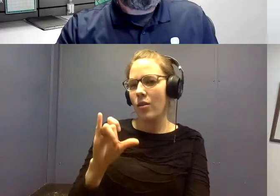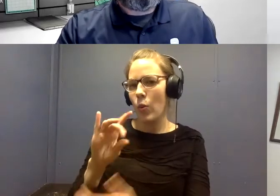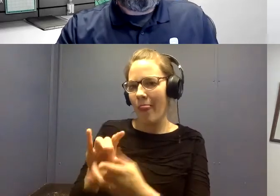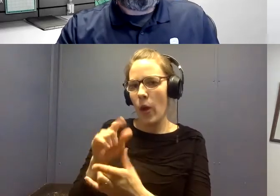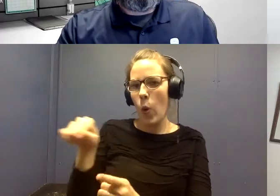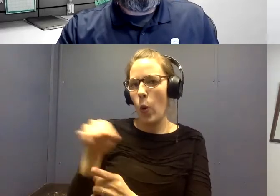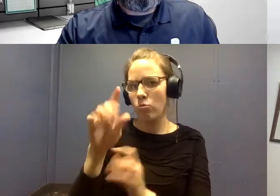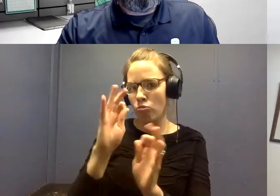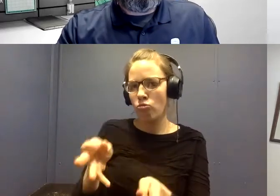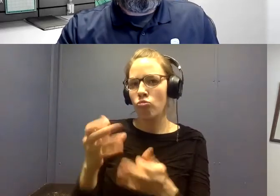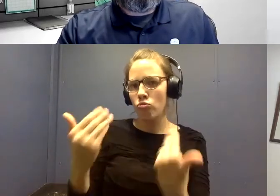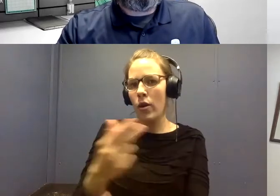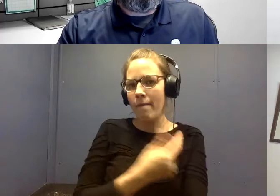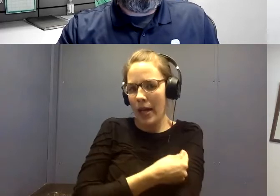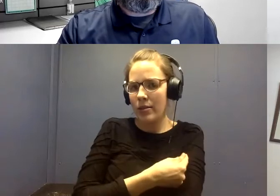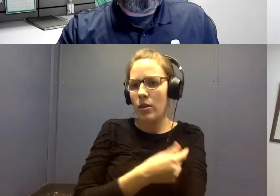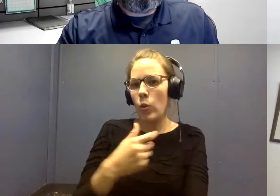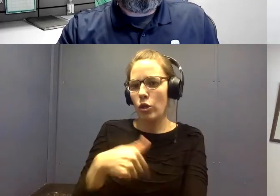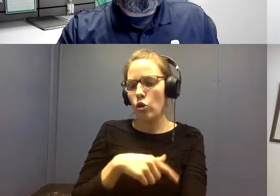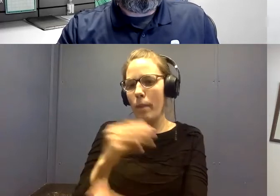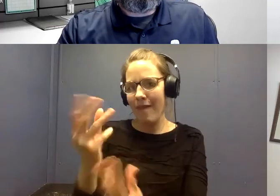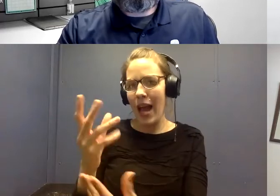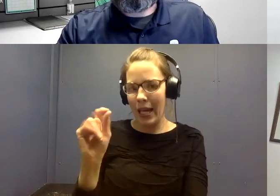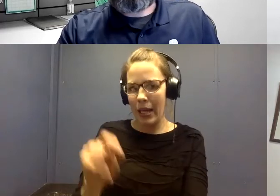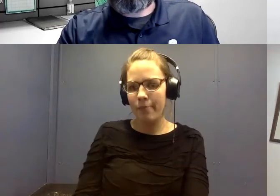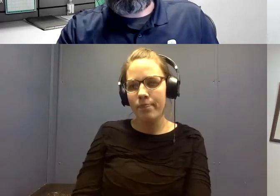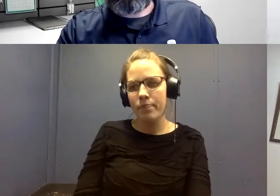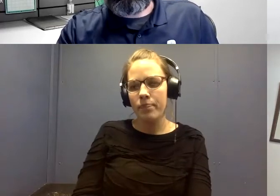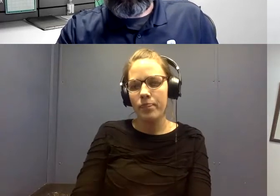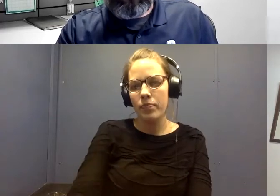have chosen the vaccine when you guys provided it.